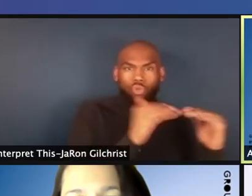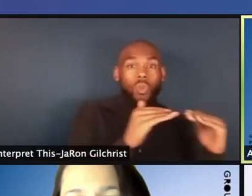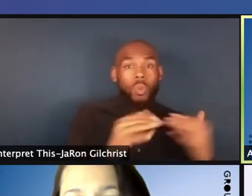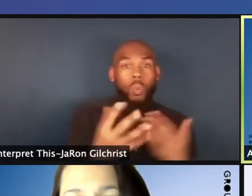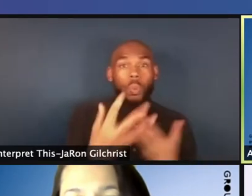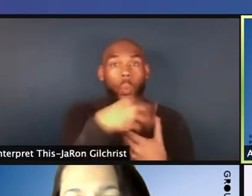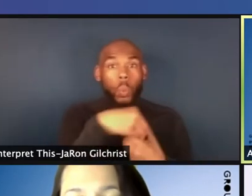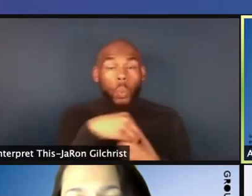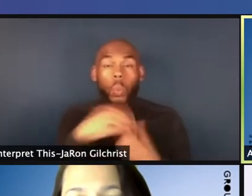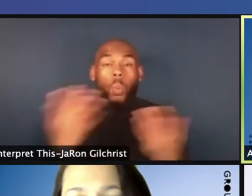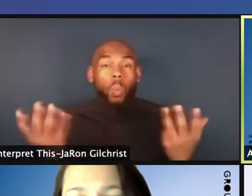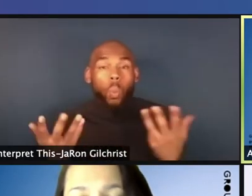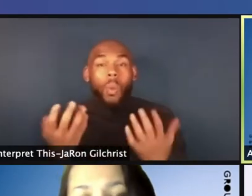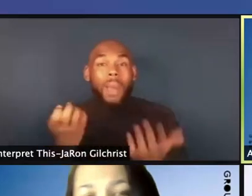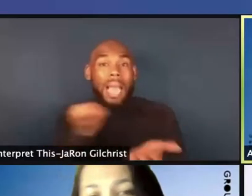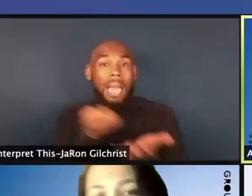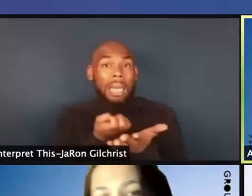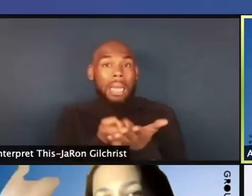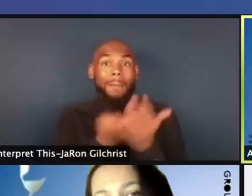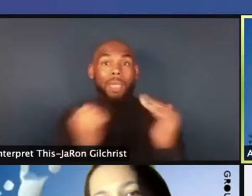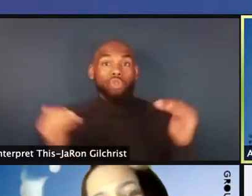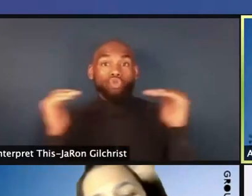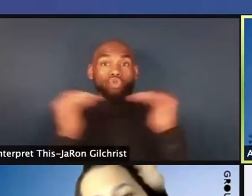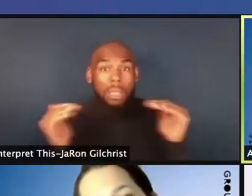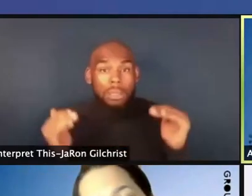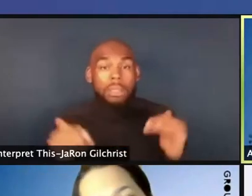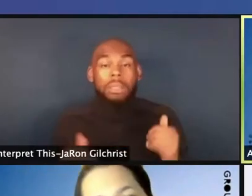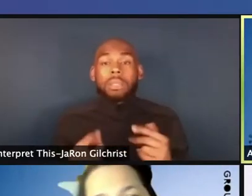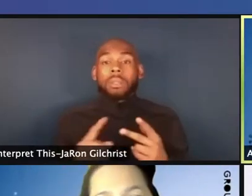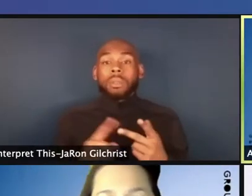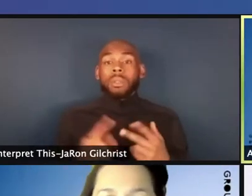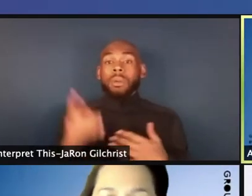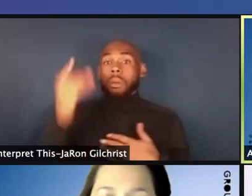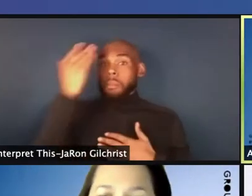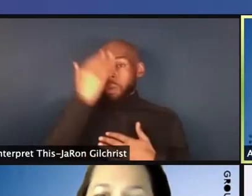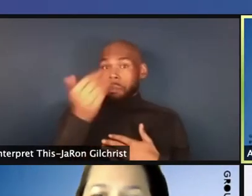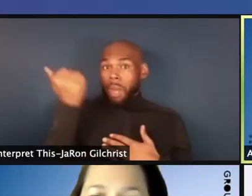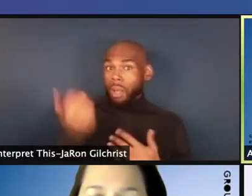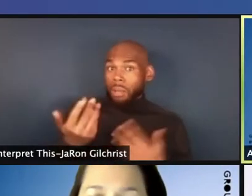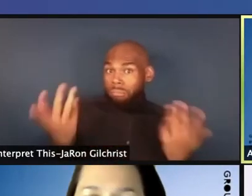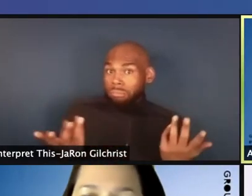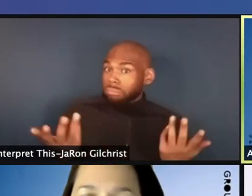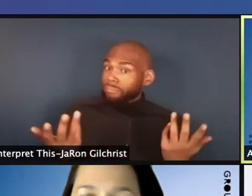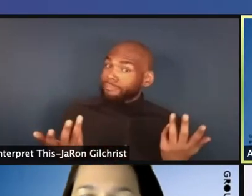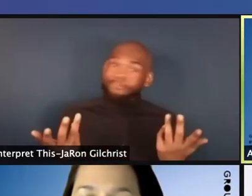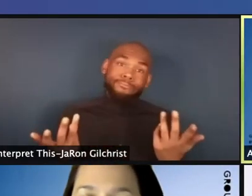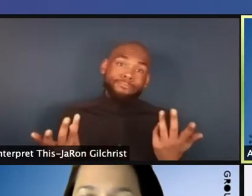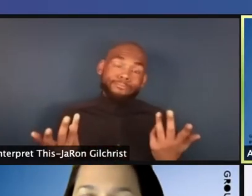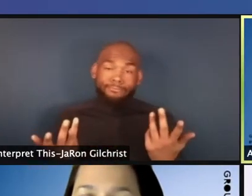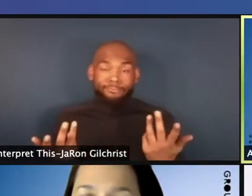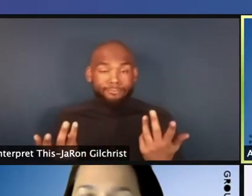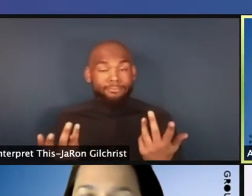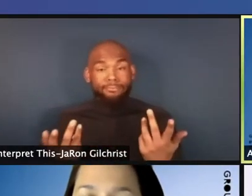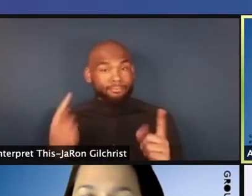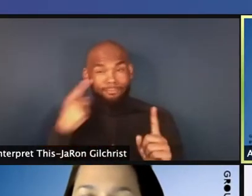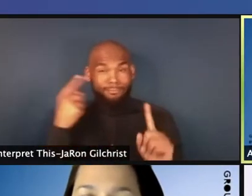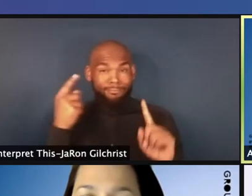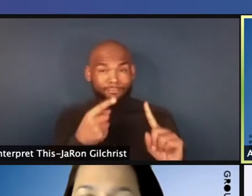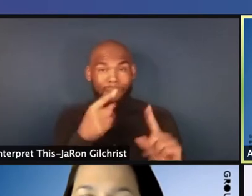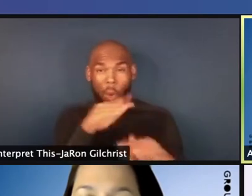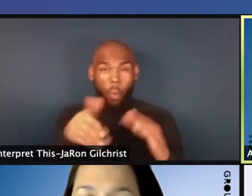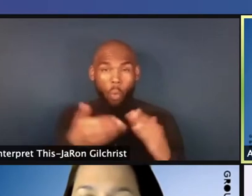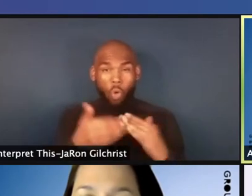like economic justice, because ultimately all justice,